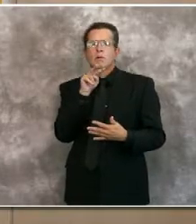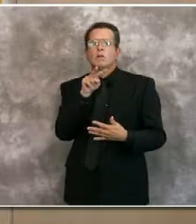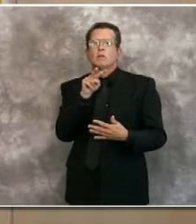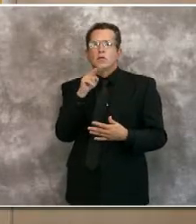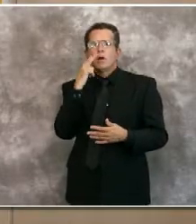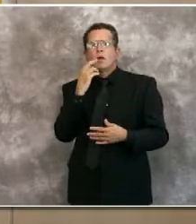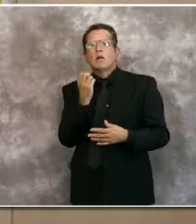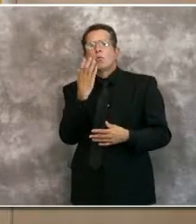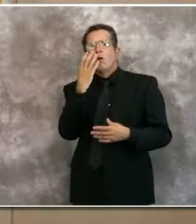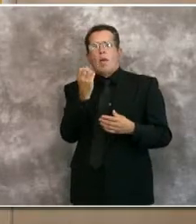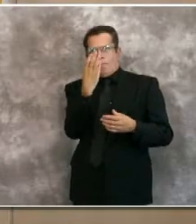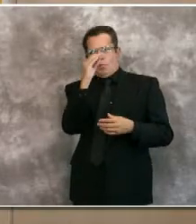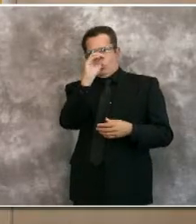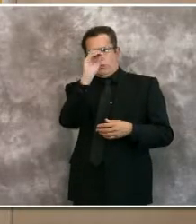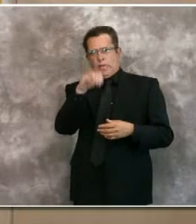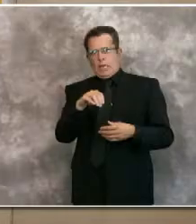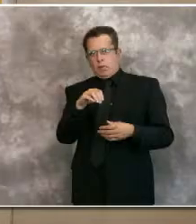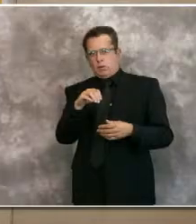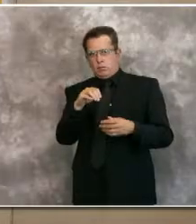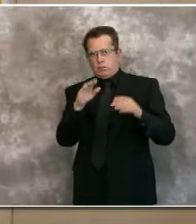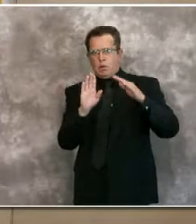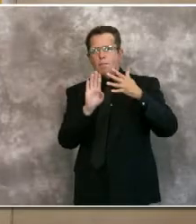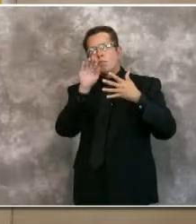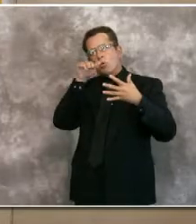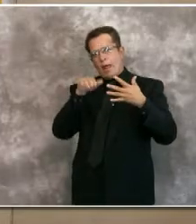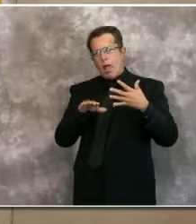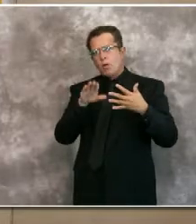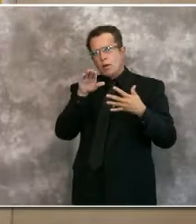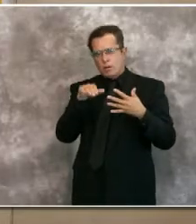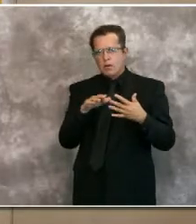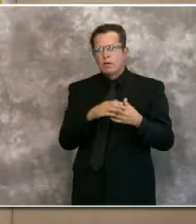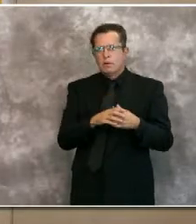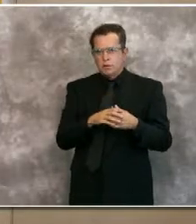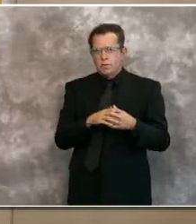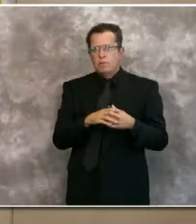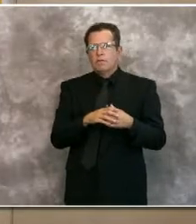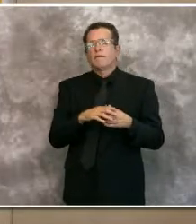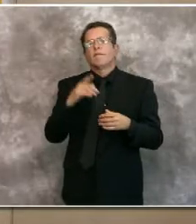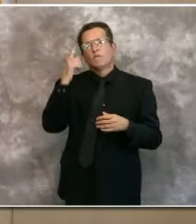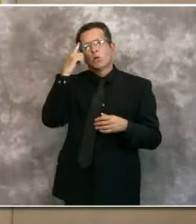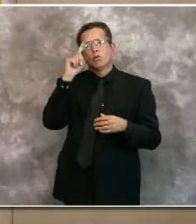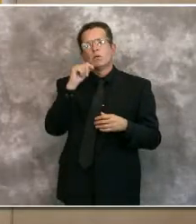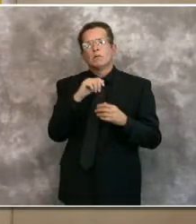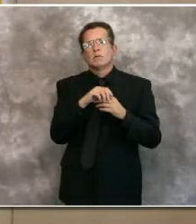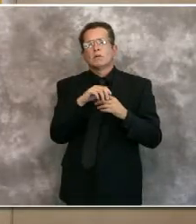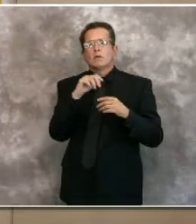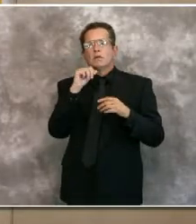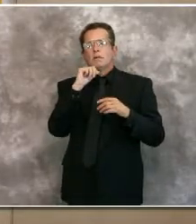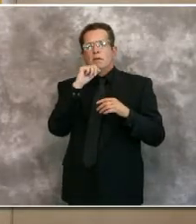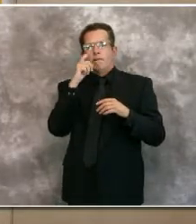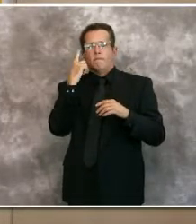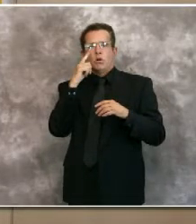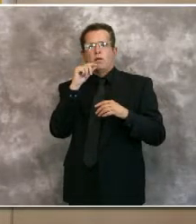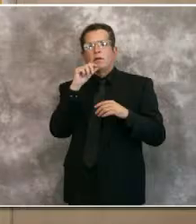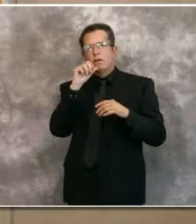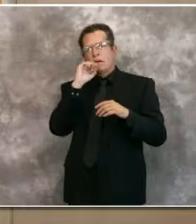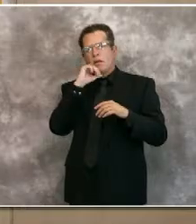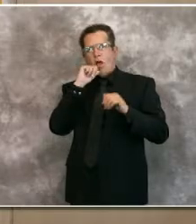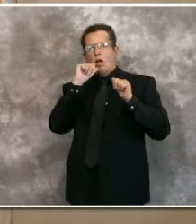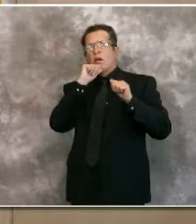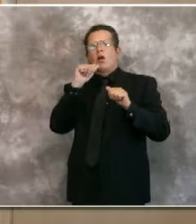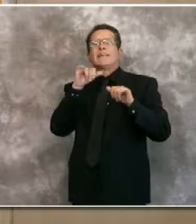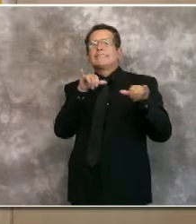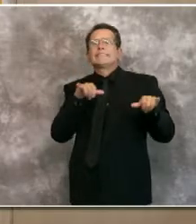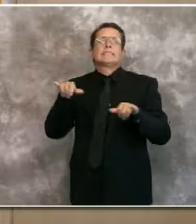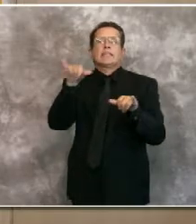the percentage change in the face of non-consistent testing. And as I tried to